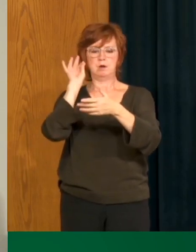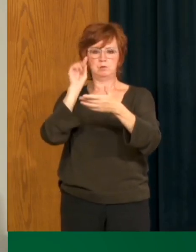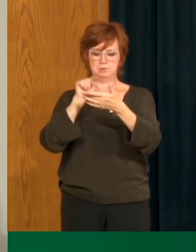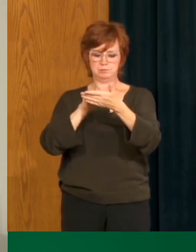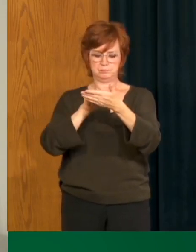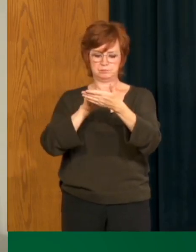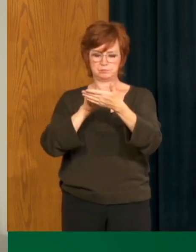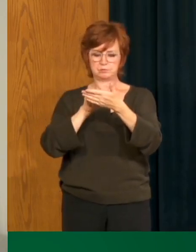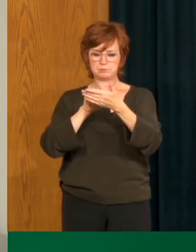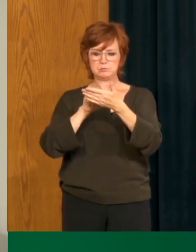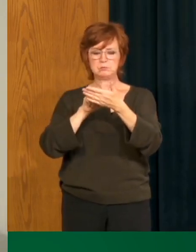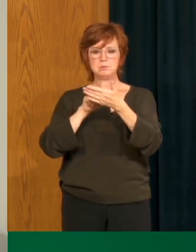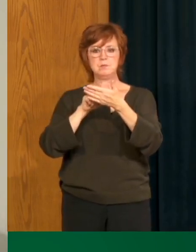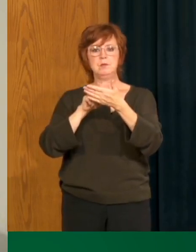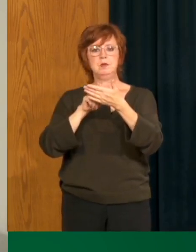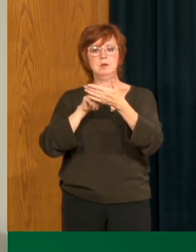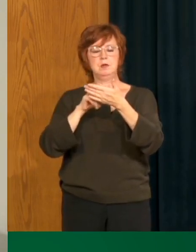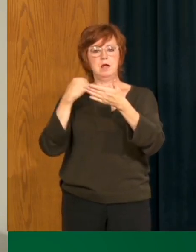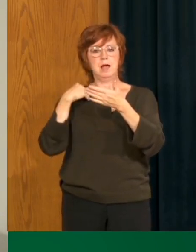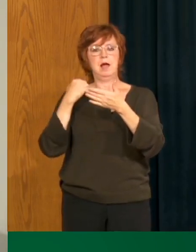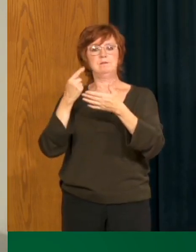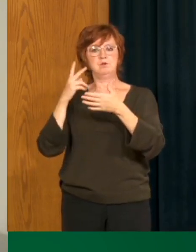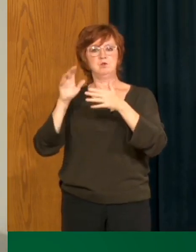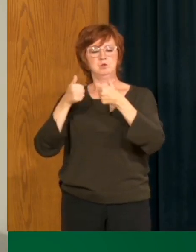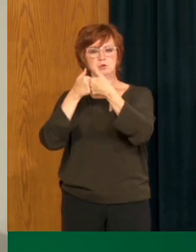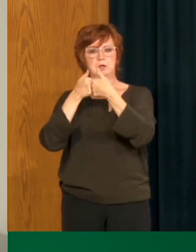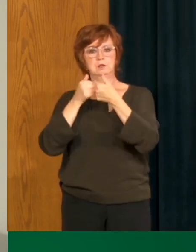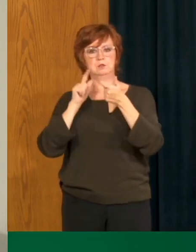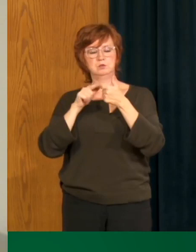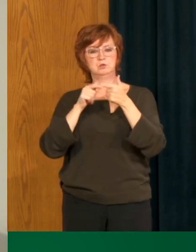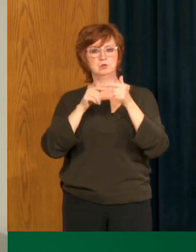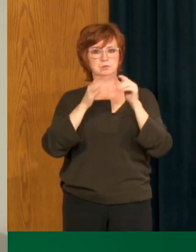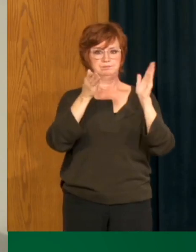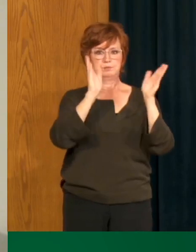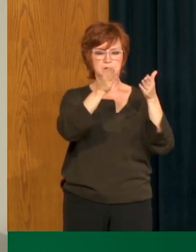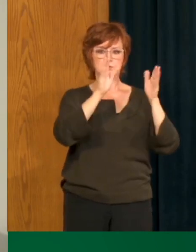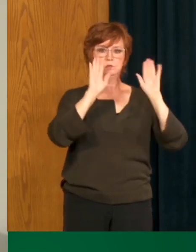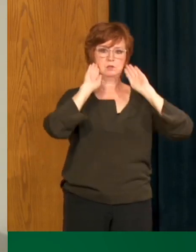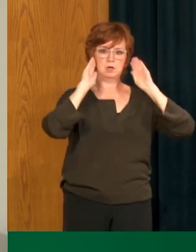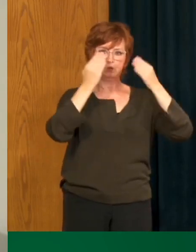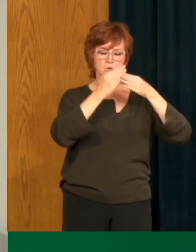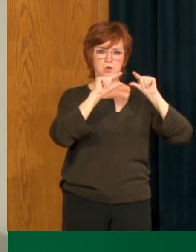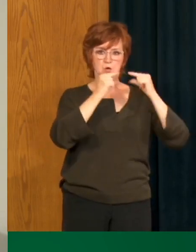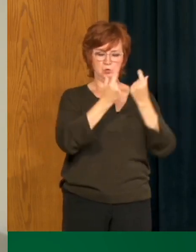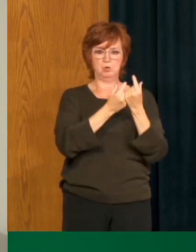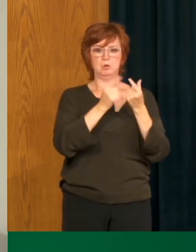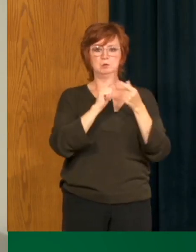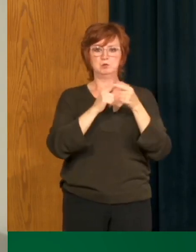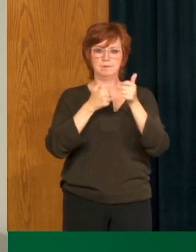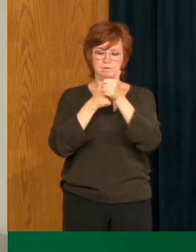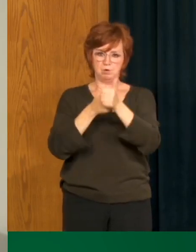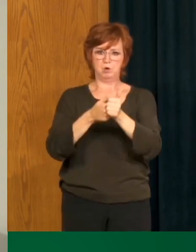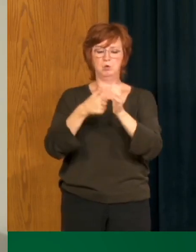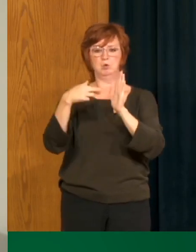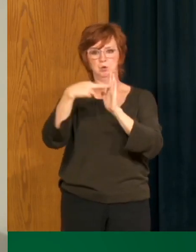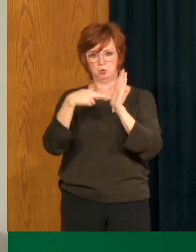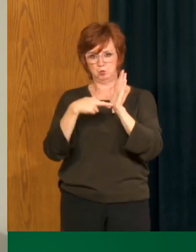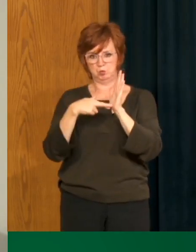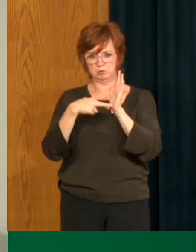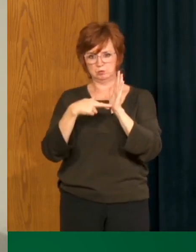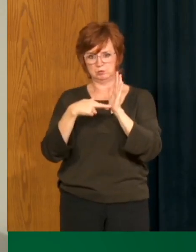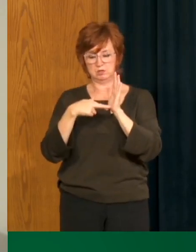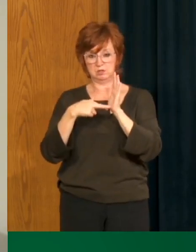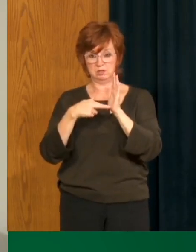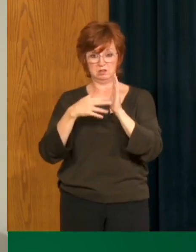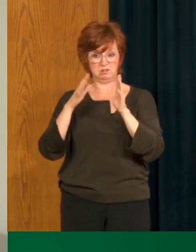That there have been some challenges getting some Hutterite communities to implement adequate COVID-19 protocols and to abide by the public health orders. Is that